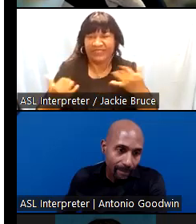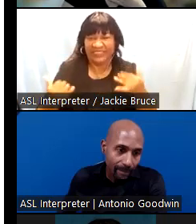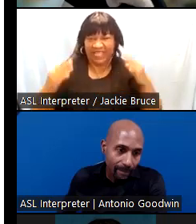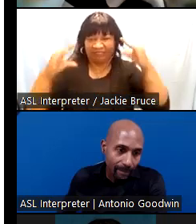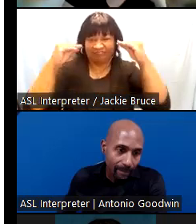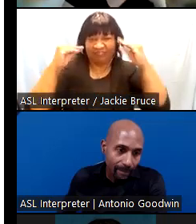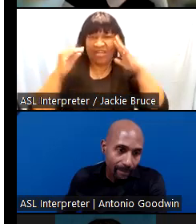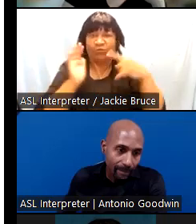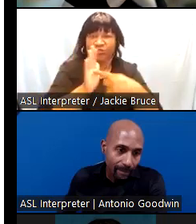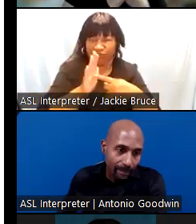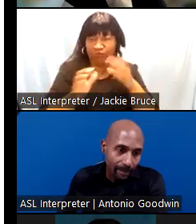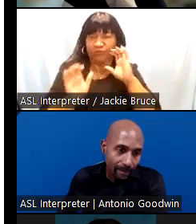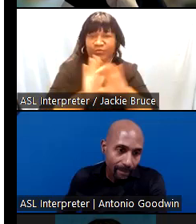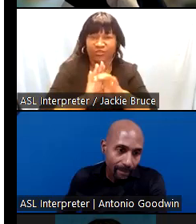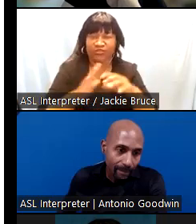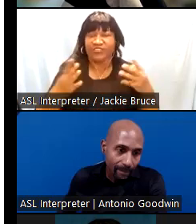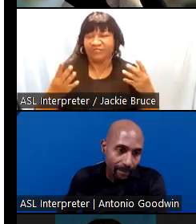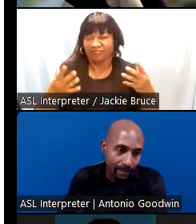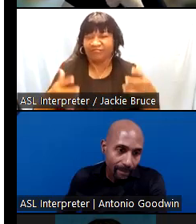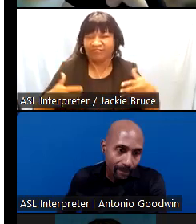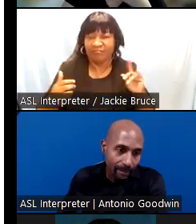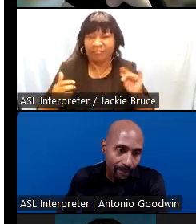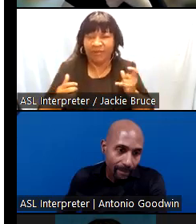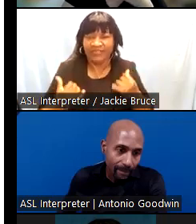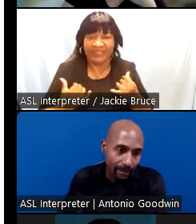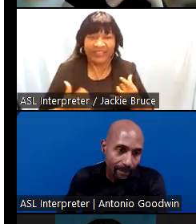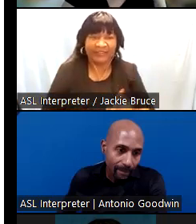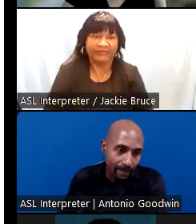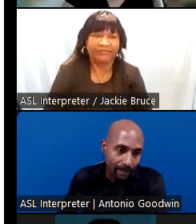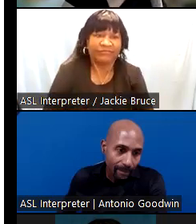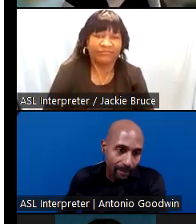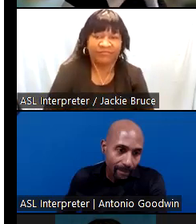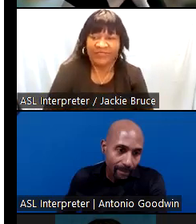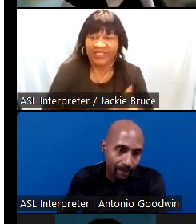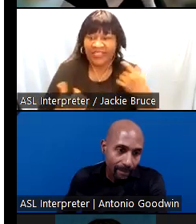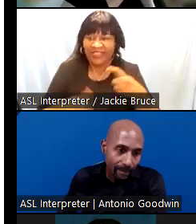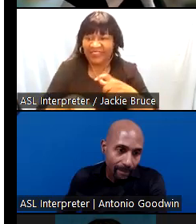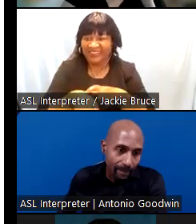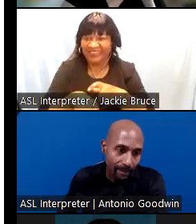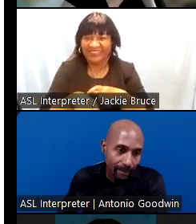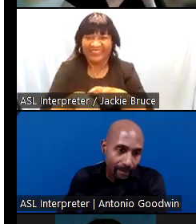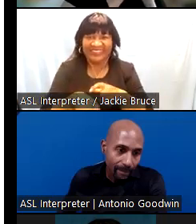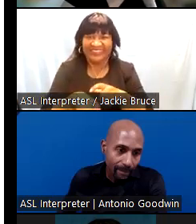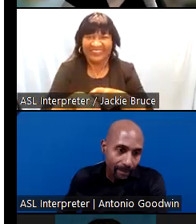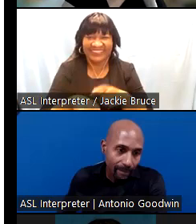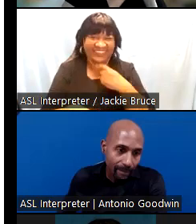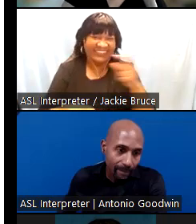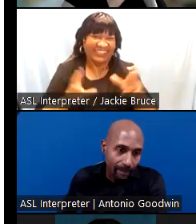to show pictures. So I should have allowed time for the interpreters to tell people